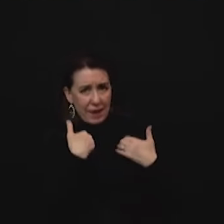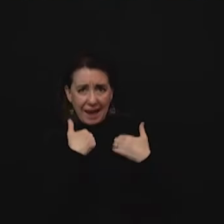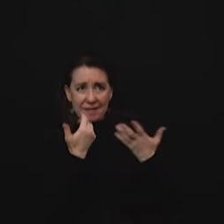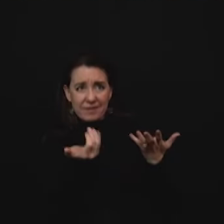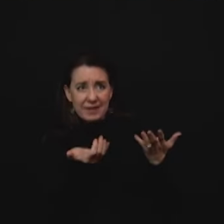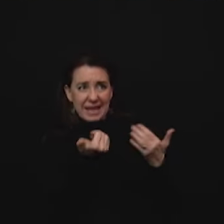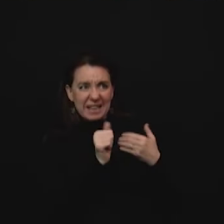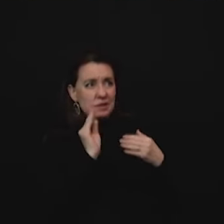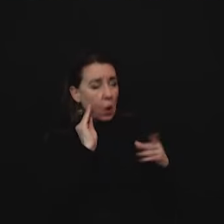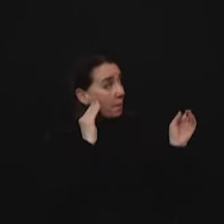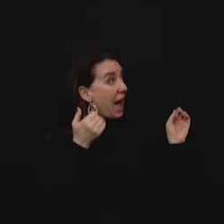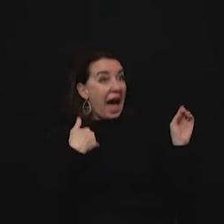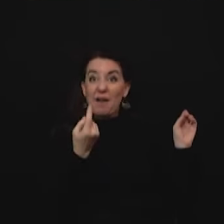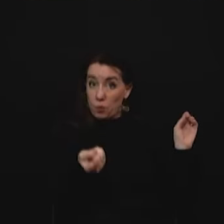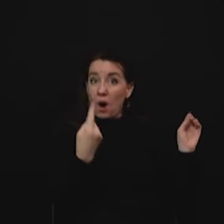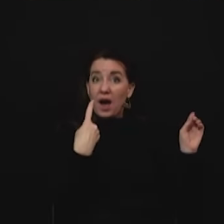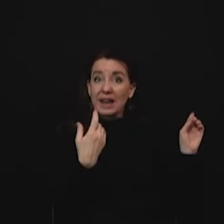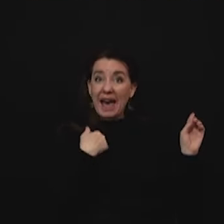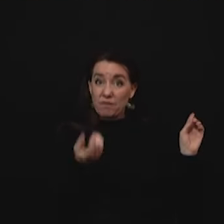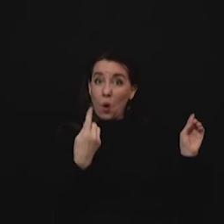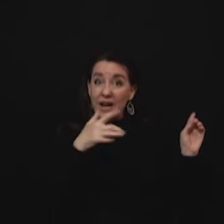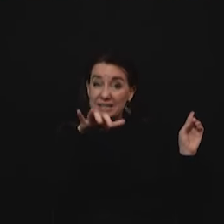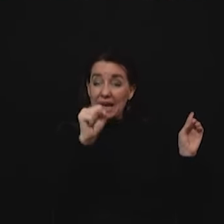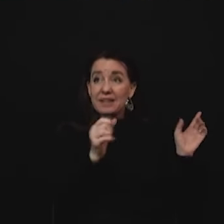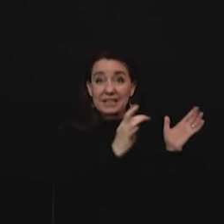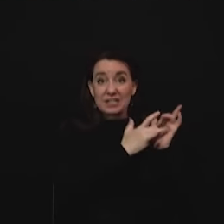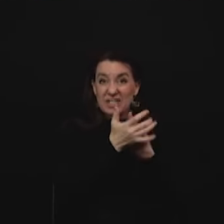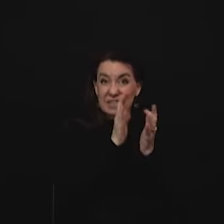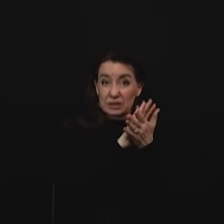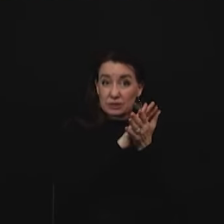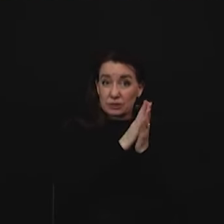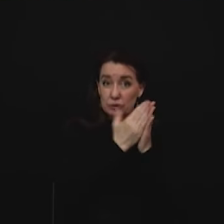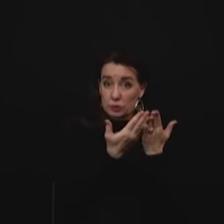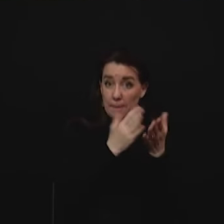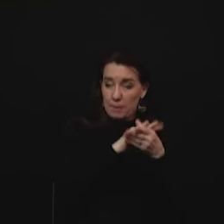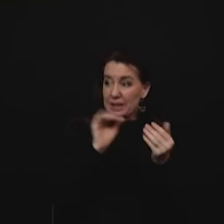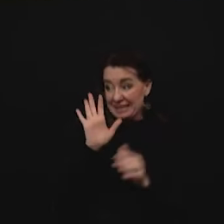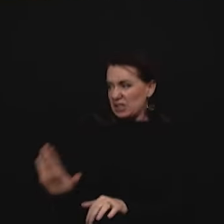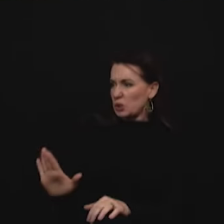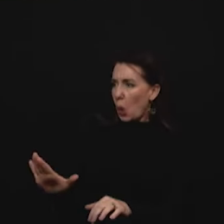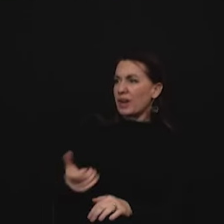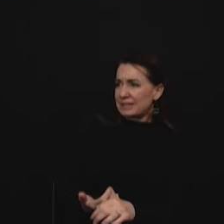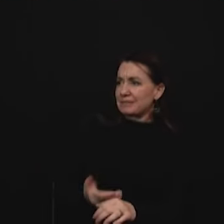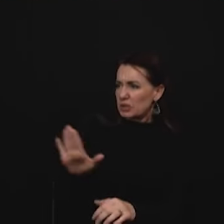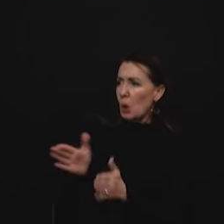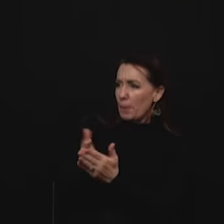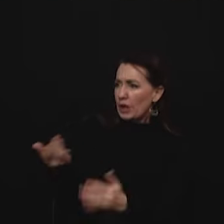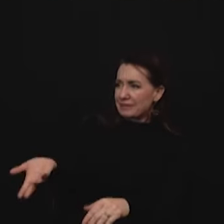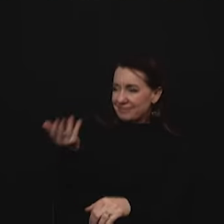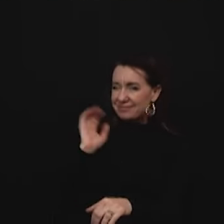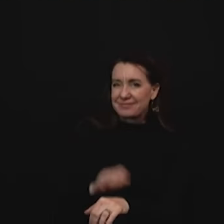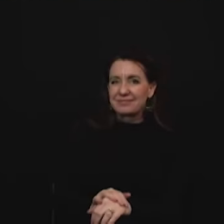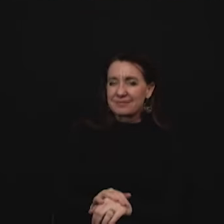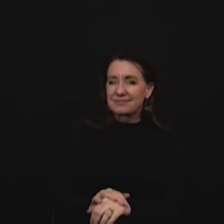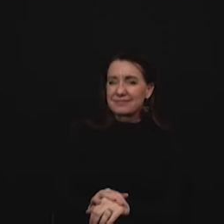at home? I have that one. Do you have this one? The Jesus Storybook Bible? This is yours, Zeke, so thanks for letting me use it.